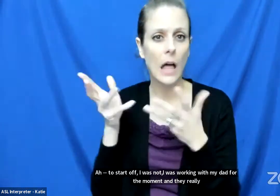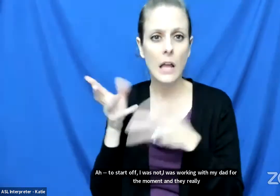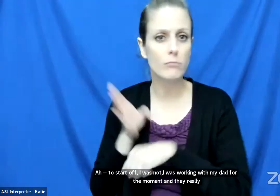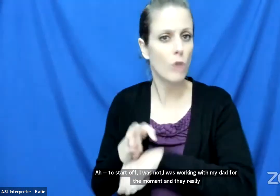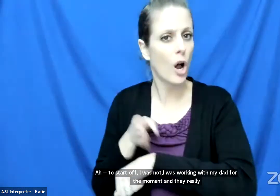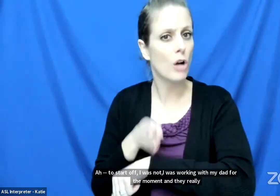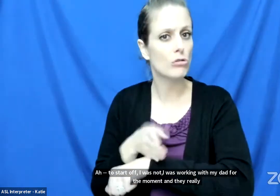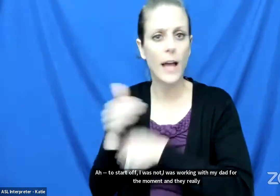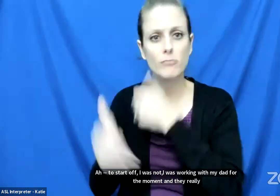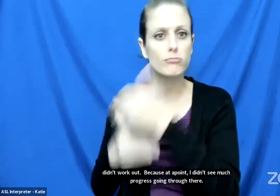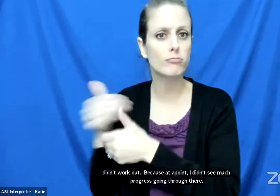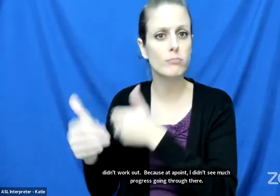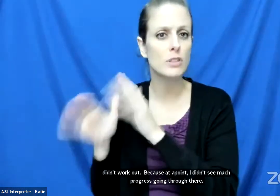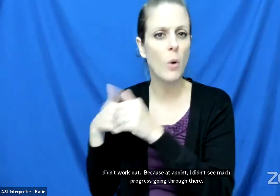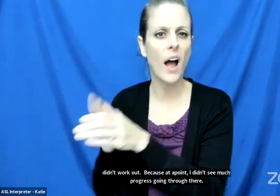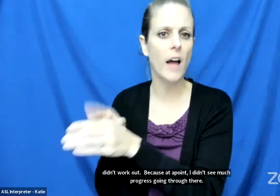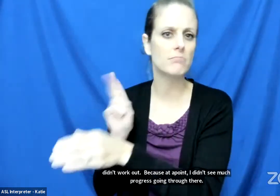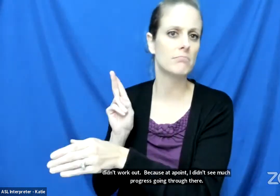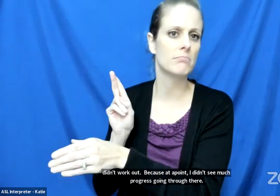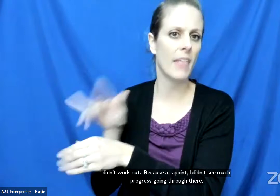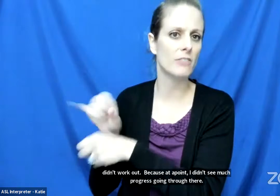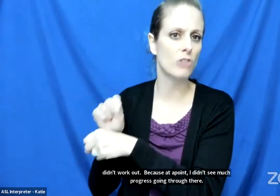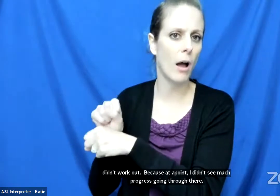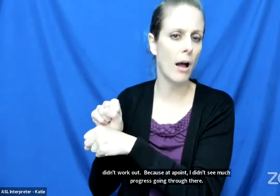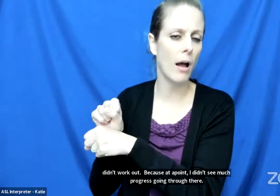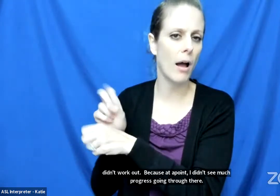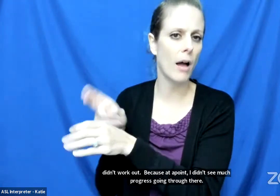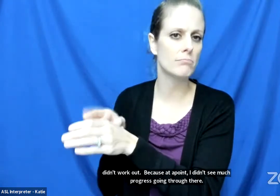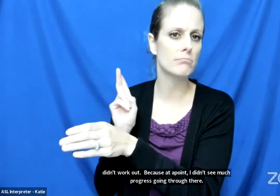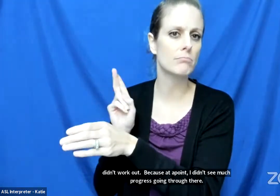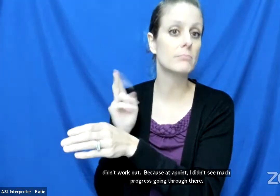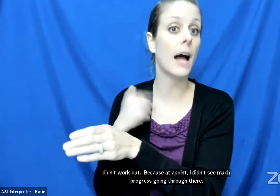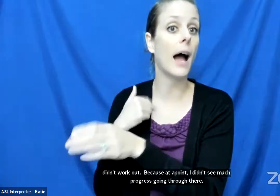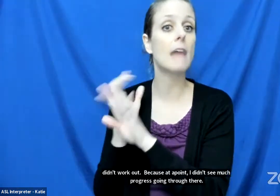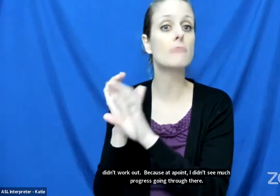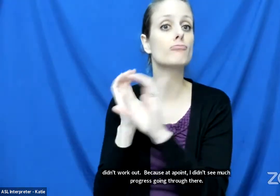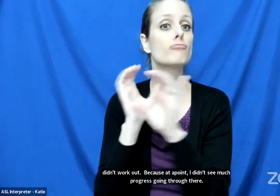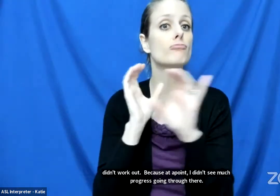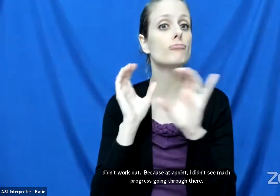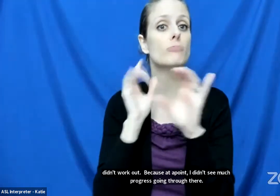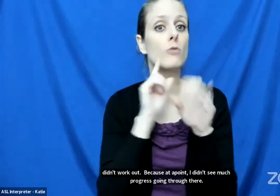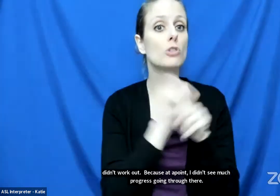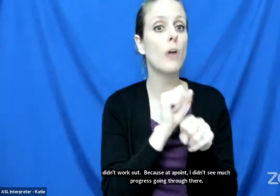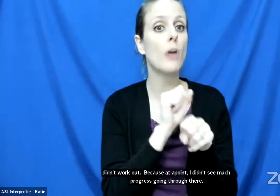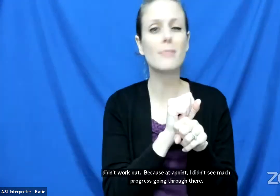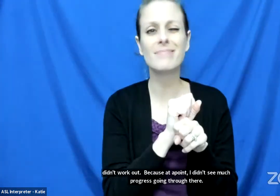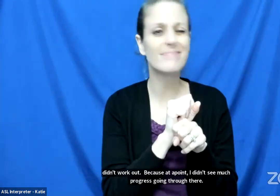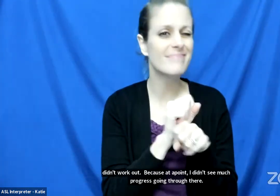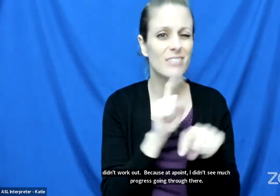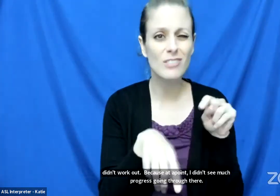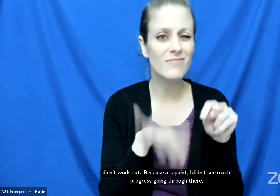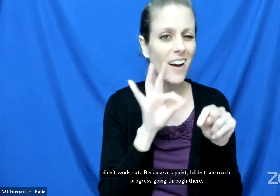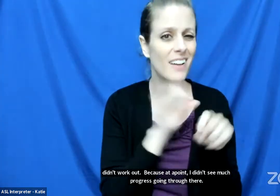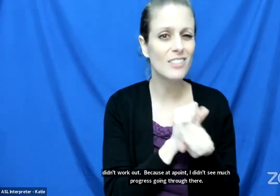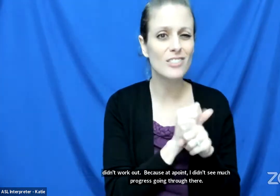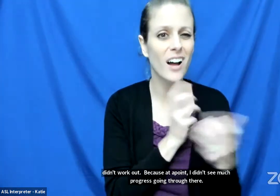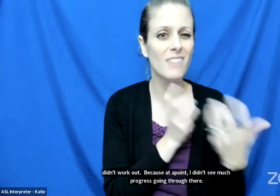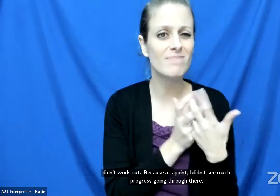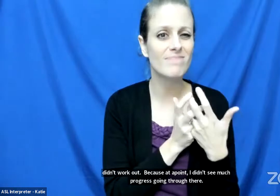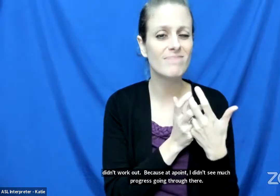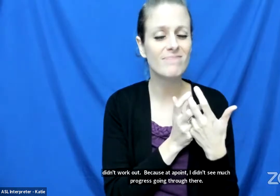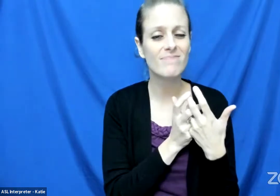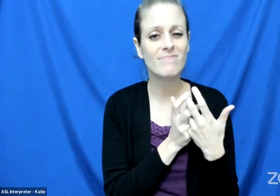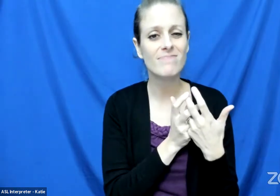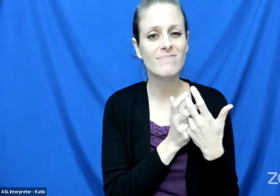job, and I was in the look of a job, and I couldn't find exactly a job to that will